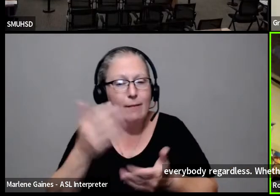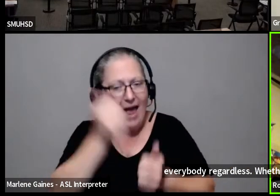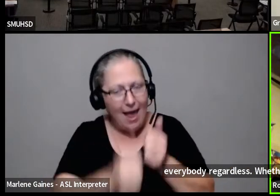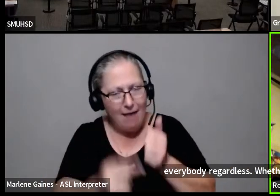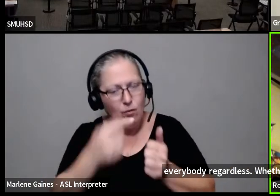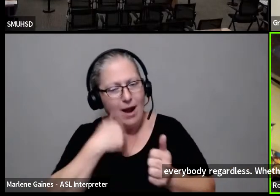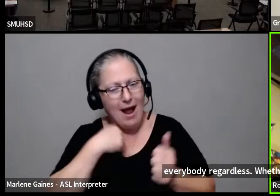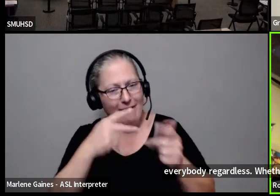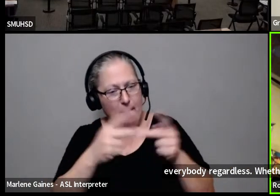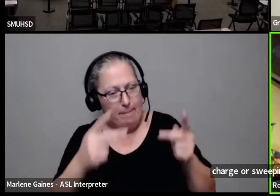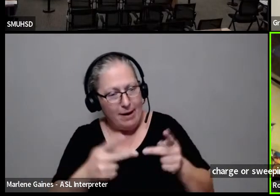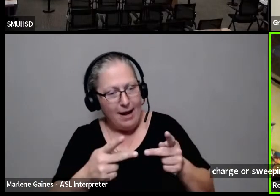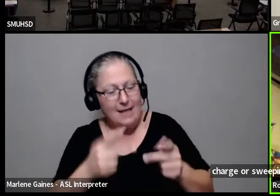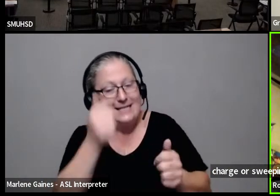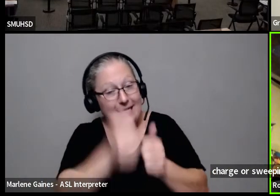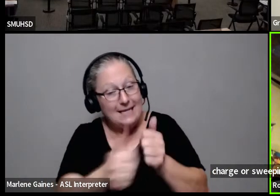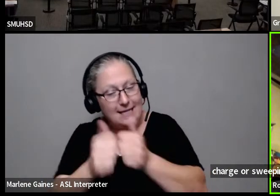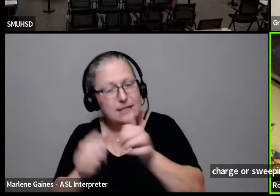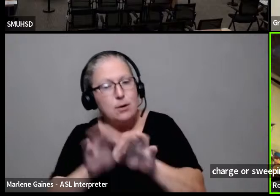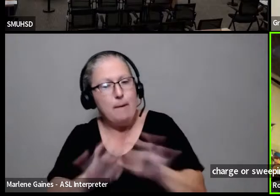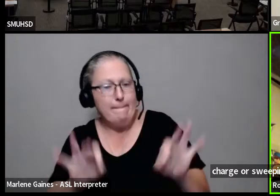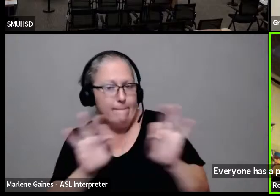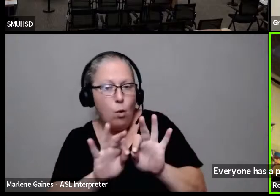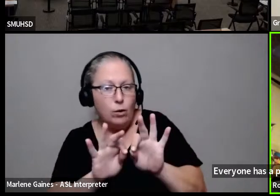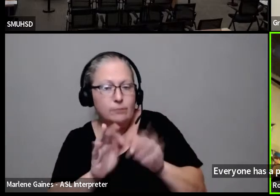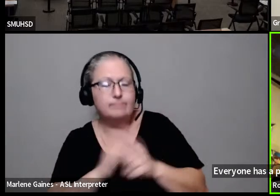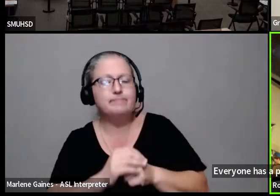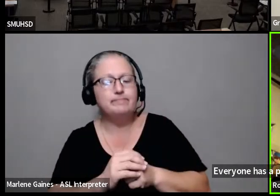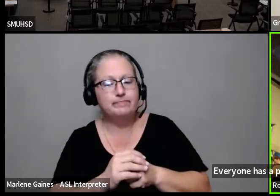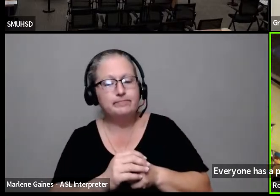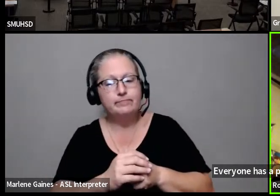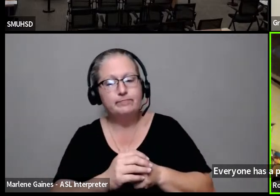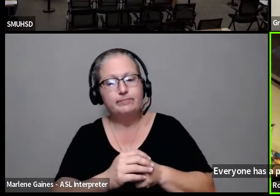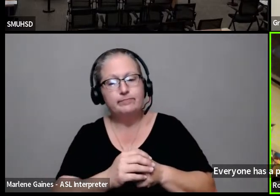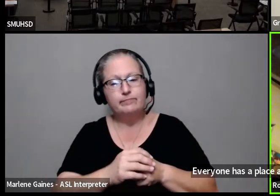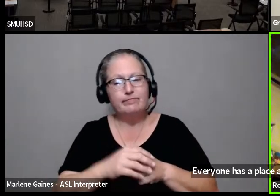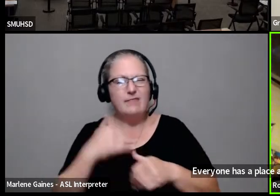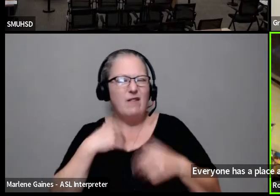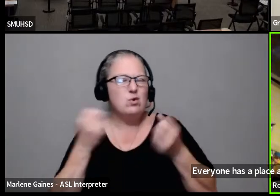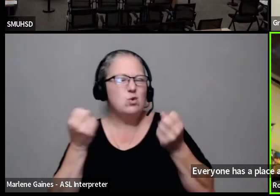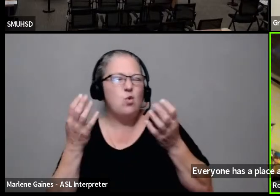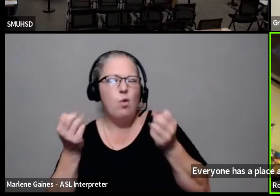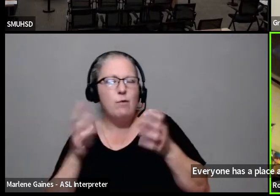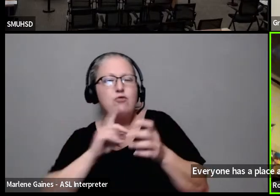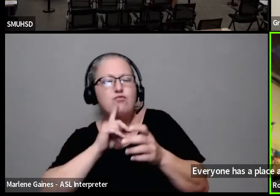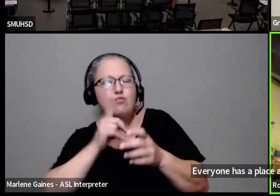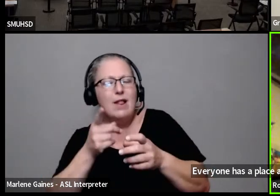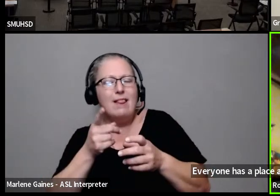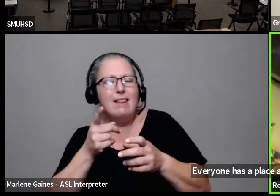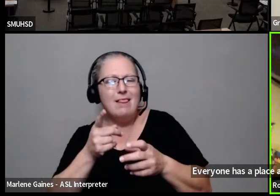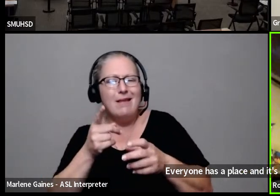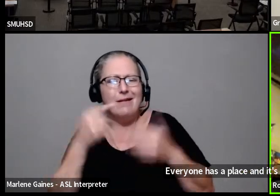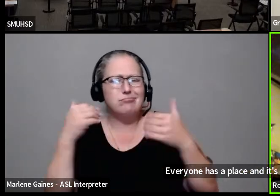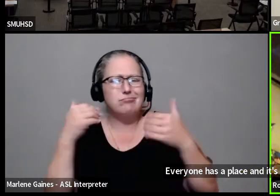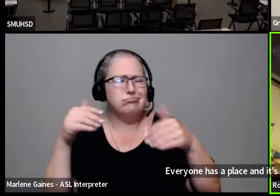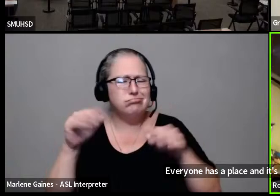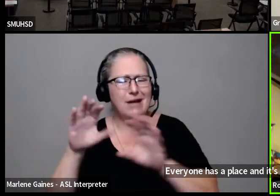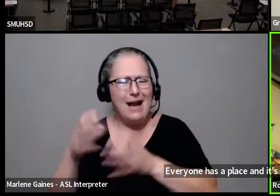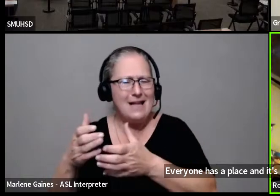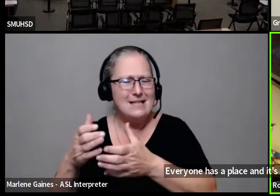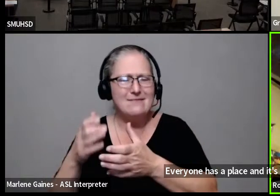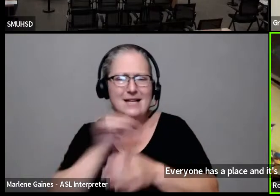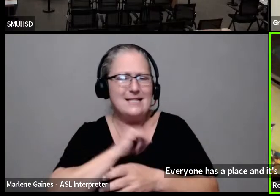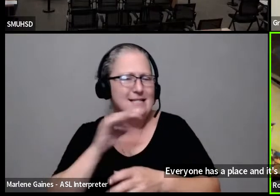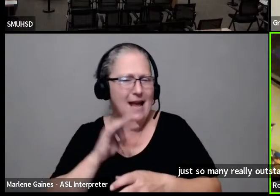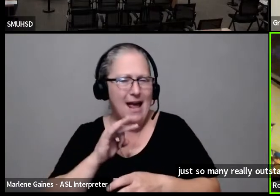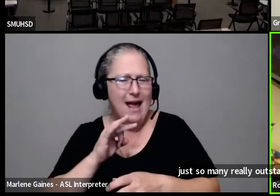place and it's important. So there are just so many really outstanding classified staff